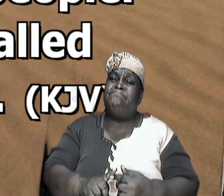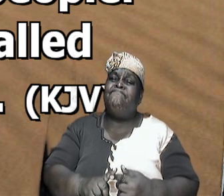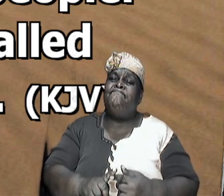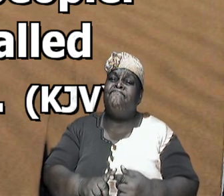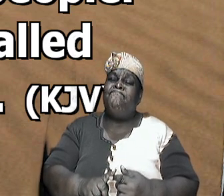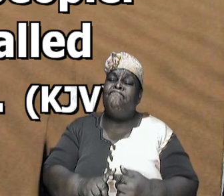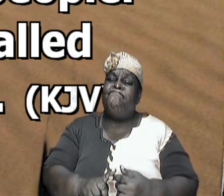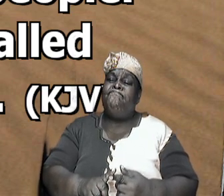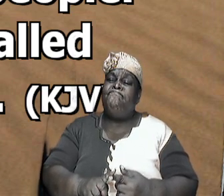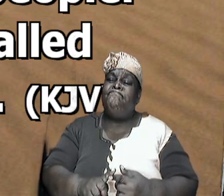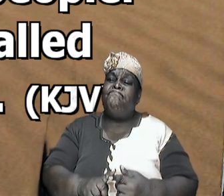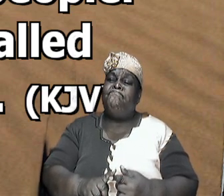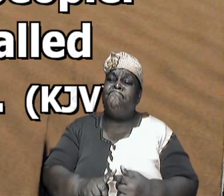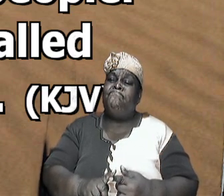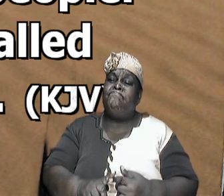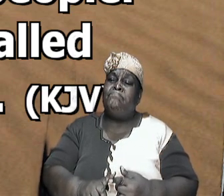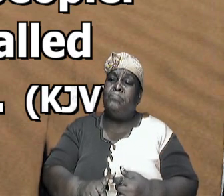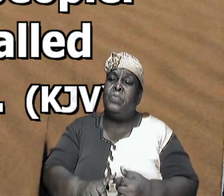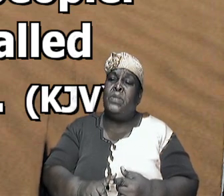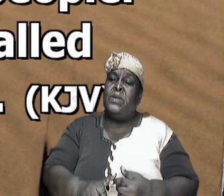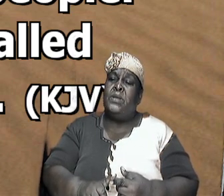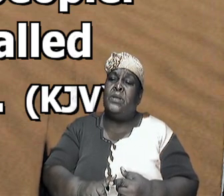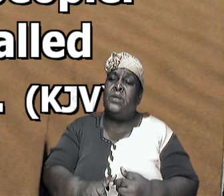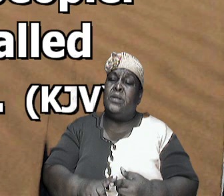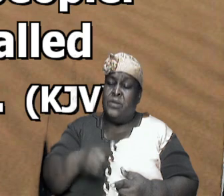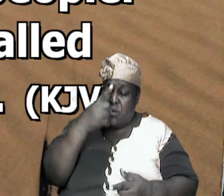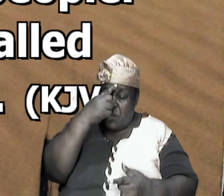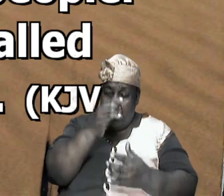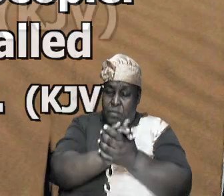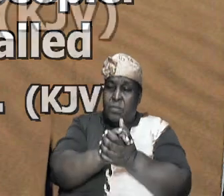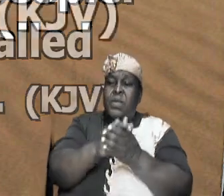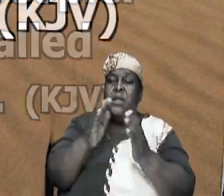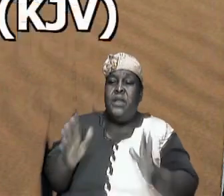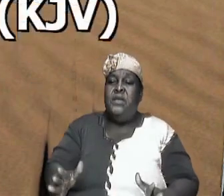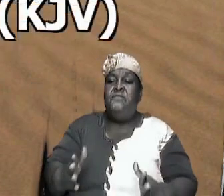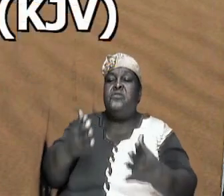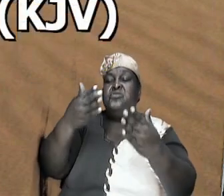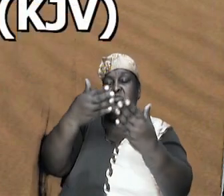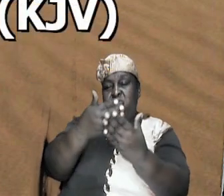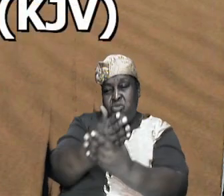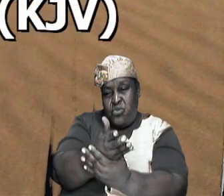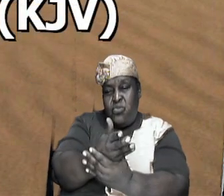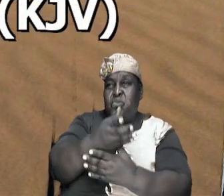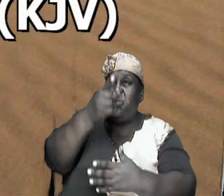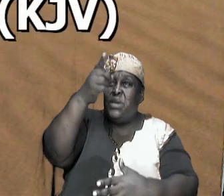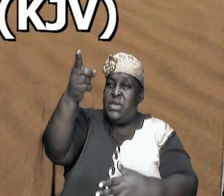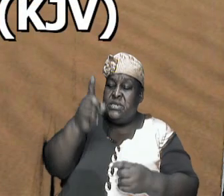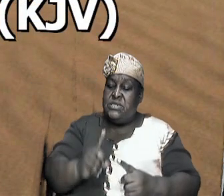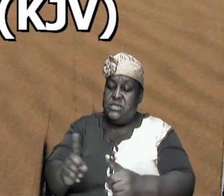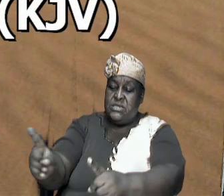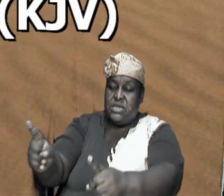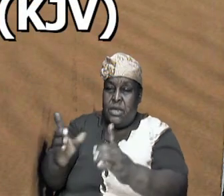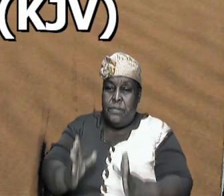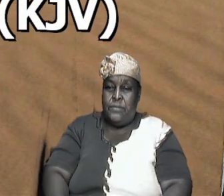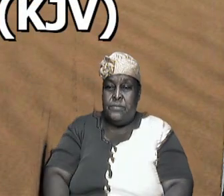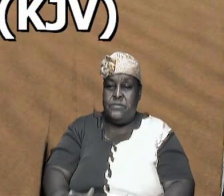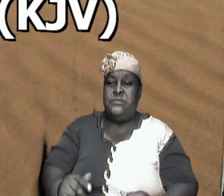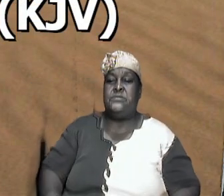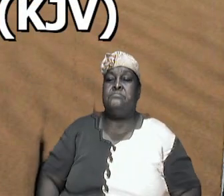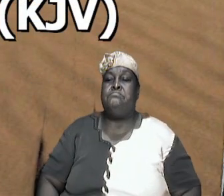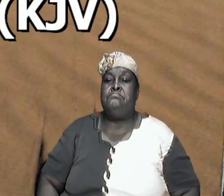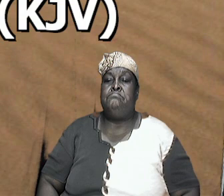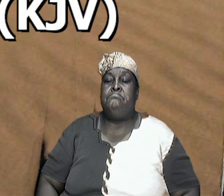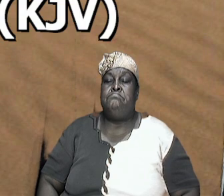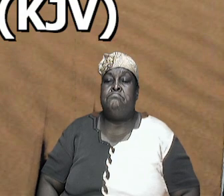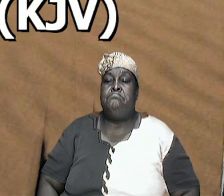you know, to saints, to believers through his disciples, right? And let me